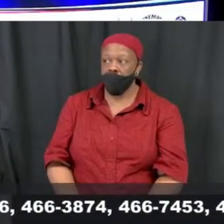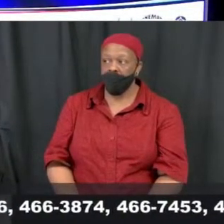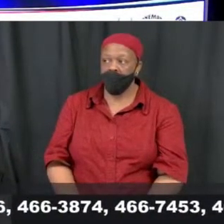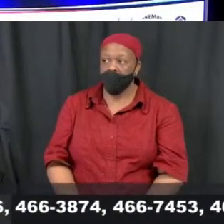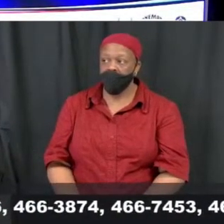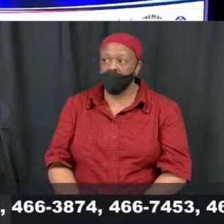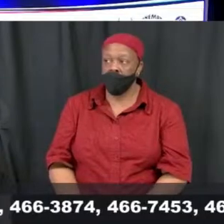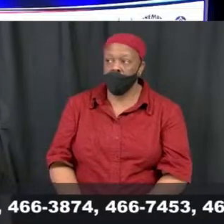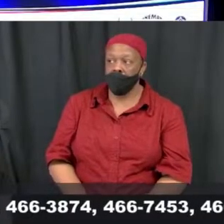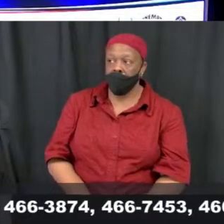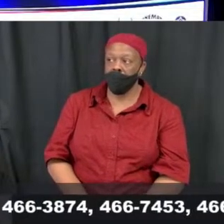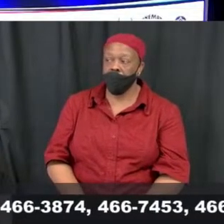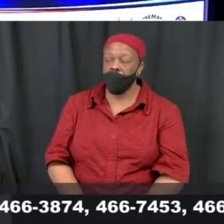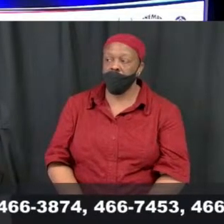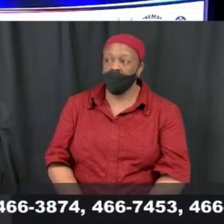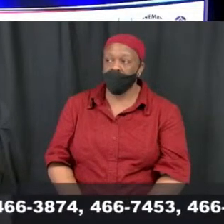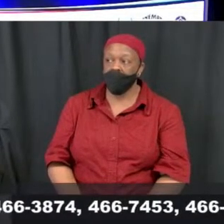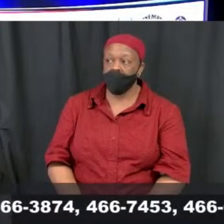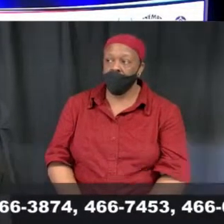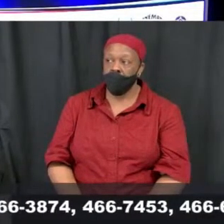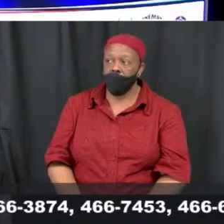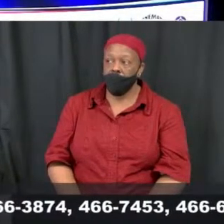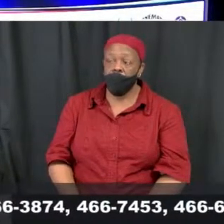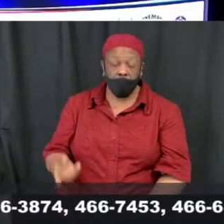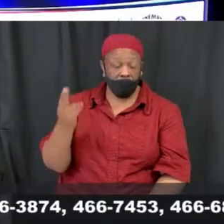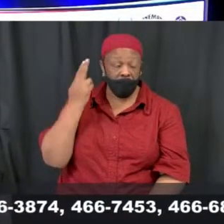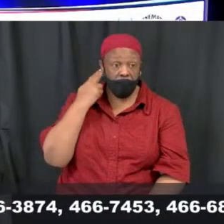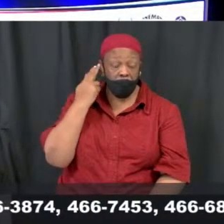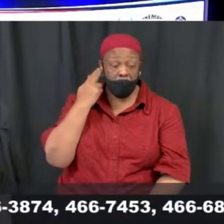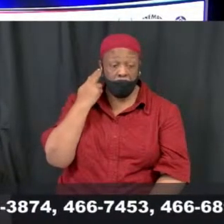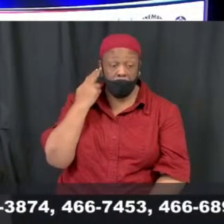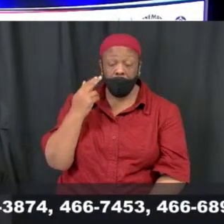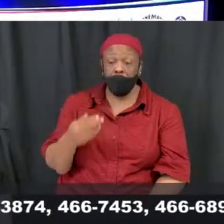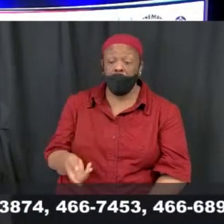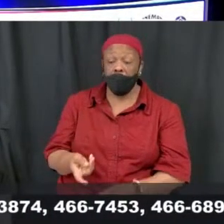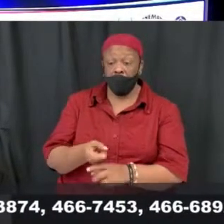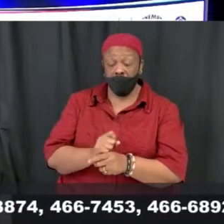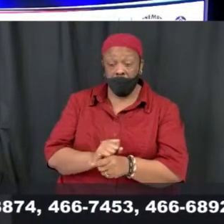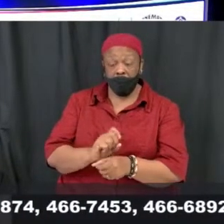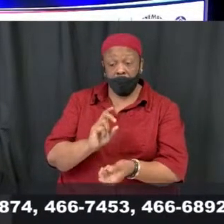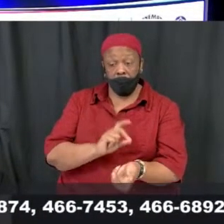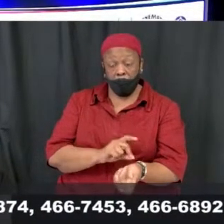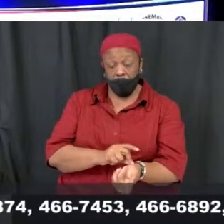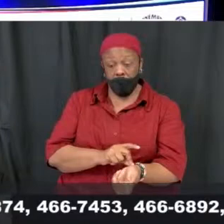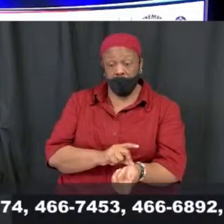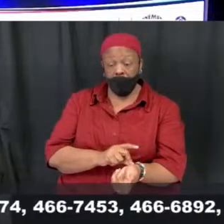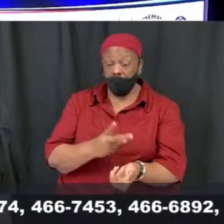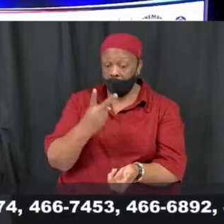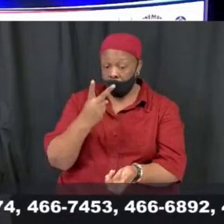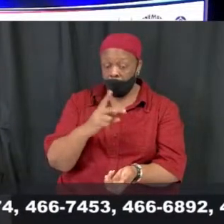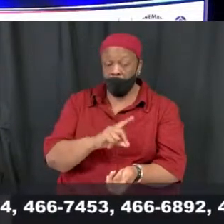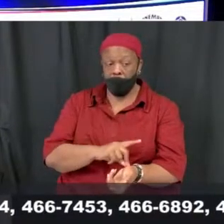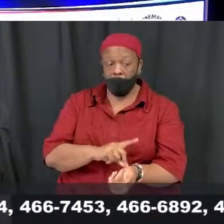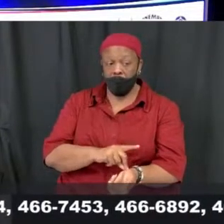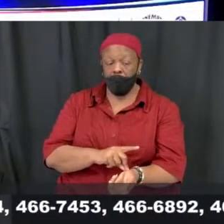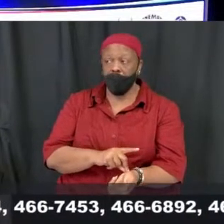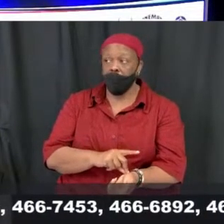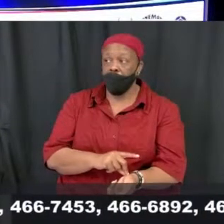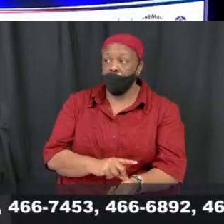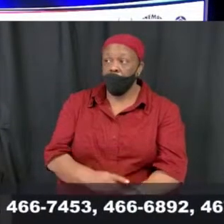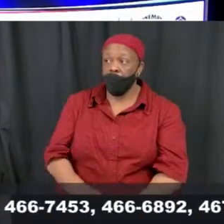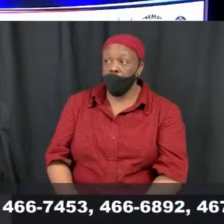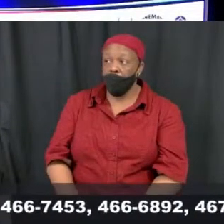to today's briefing. As we have heard from the CMO and the Medical Chief of